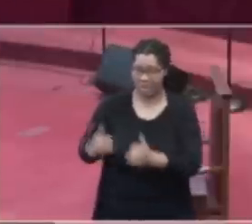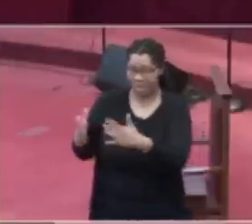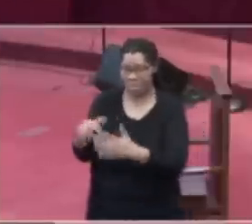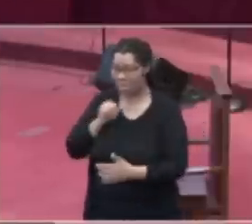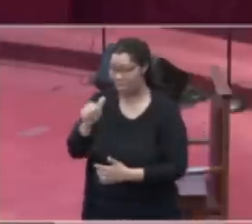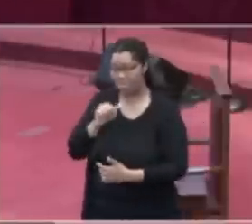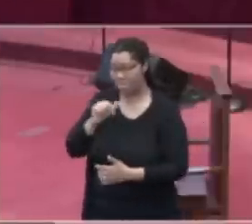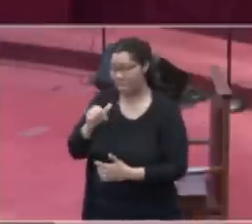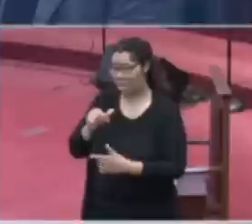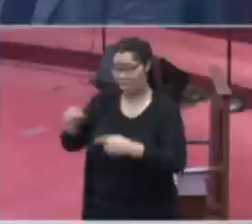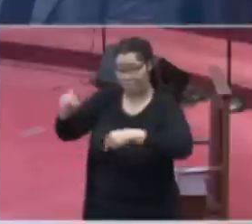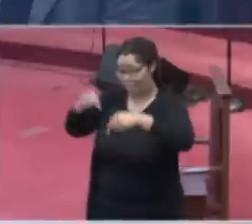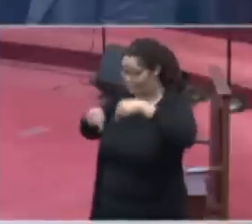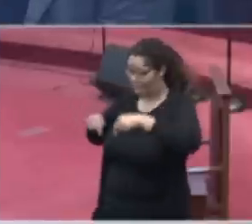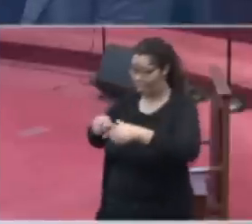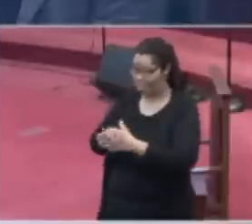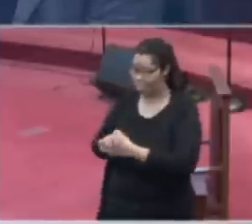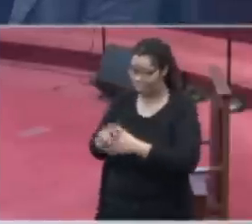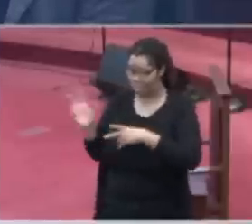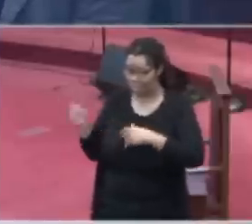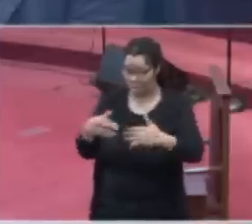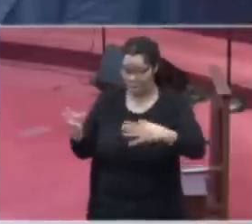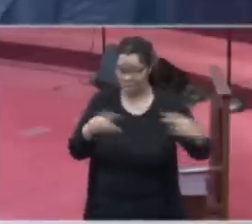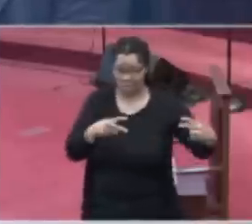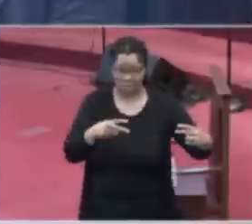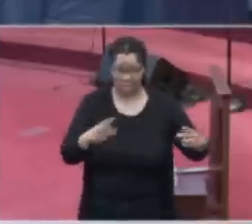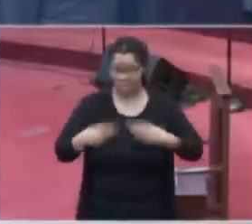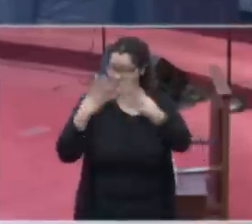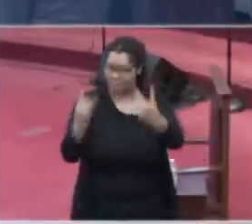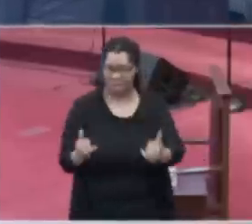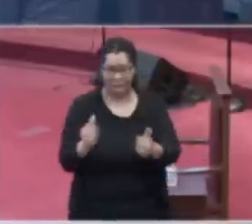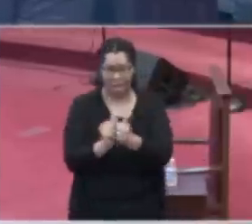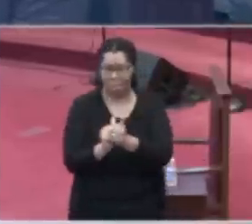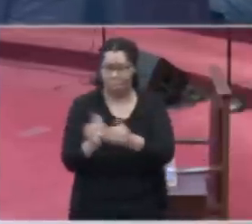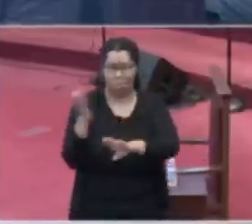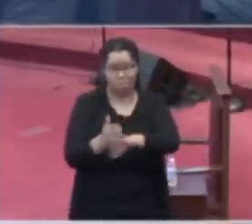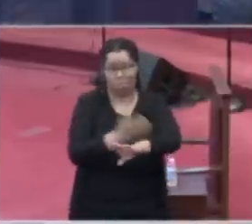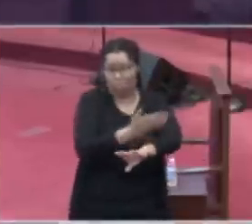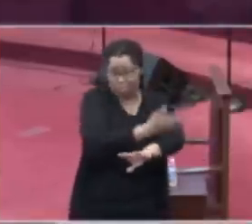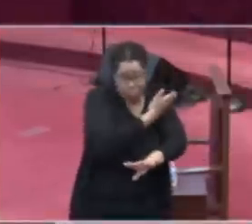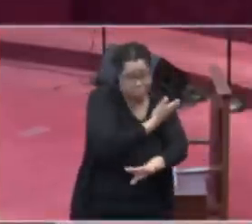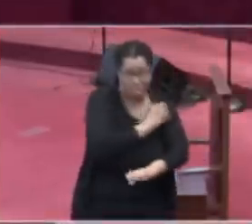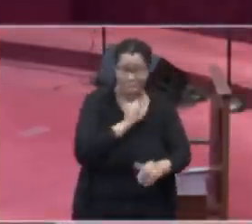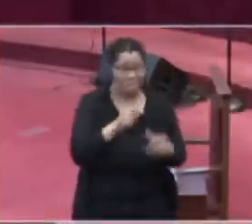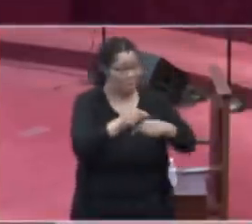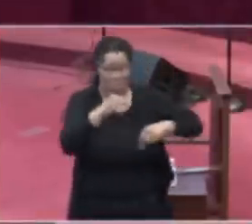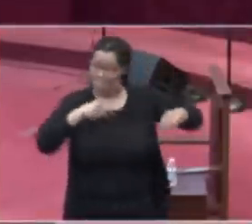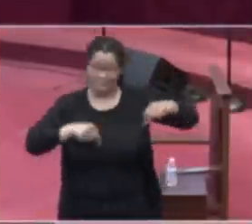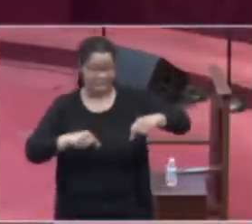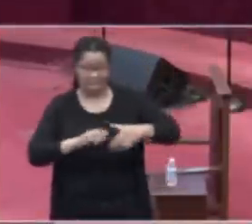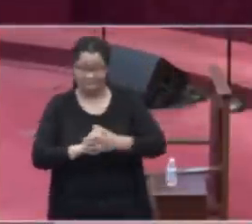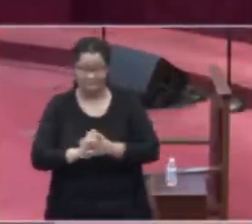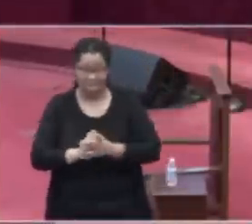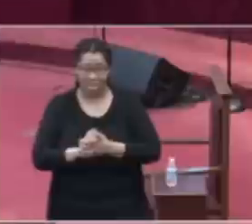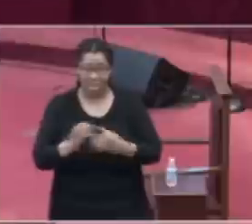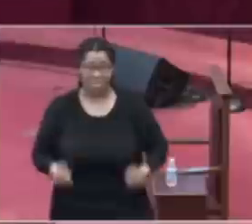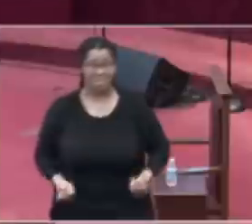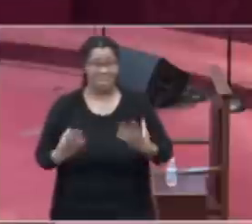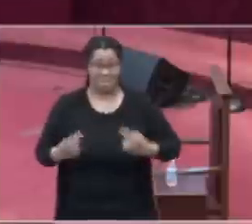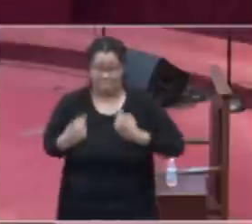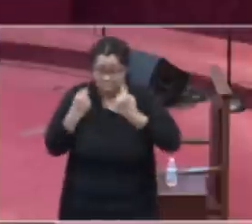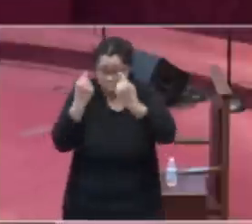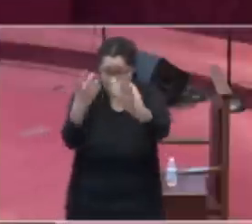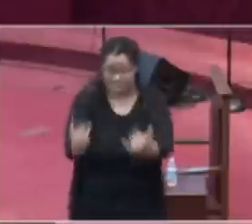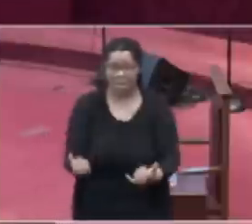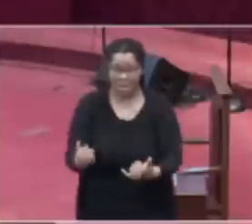back. Turn and tell them, I've come too far. Come on, talk to them. Tell them, I ain't going back. I've come too far.